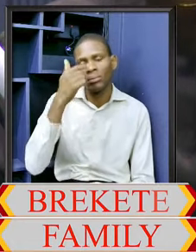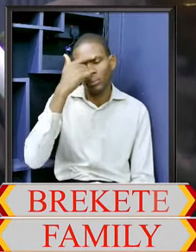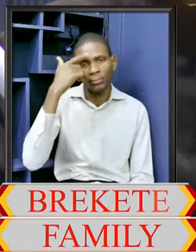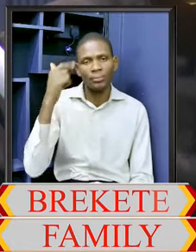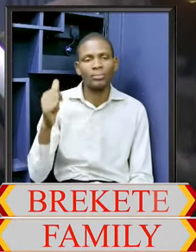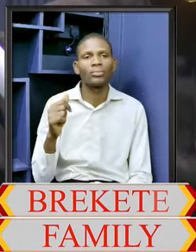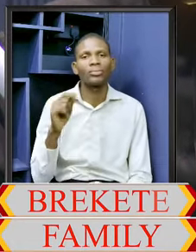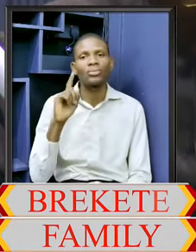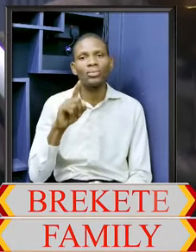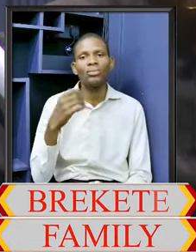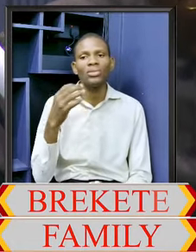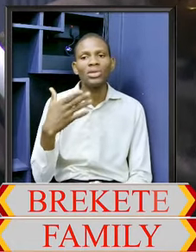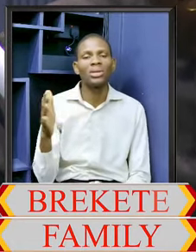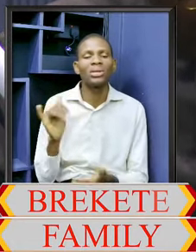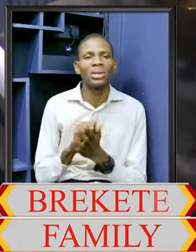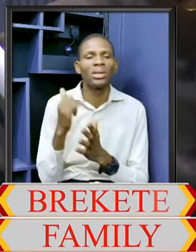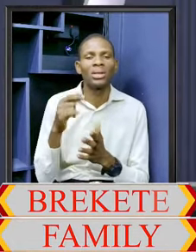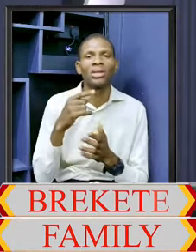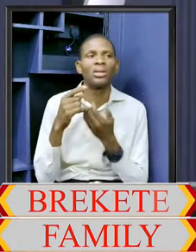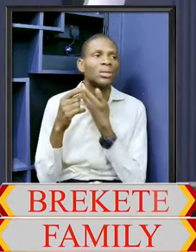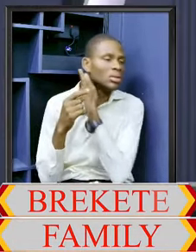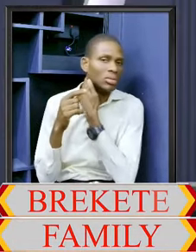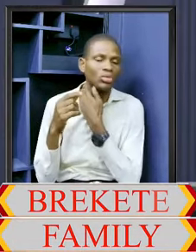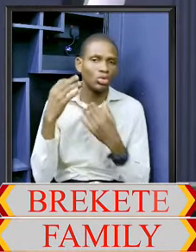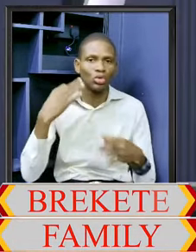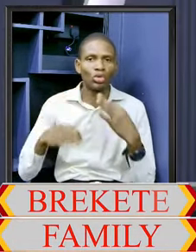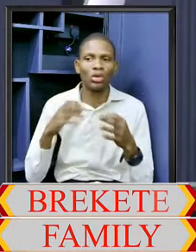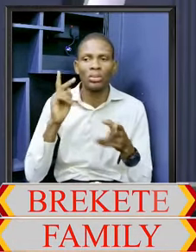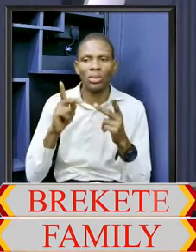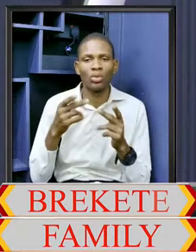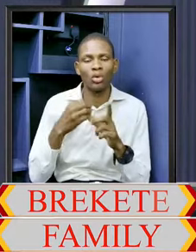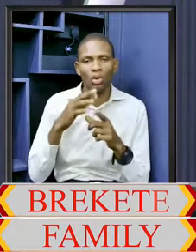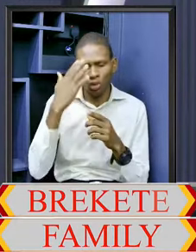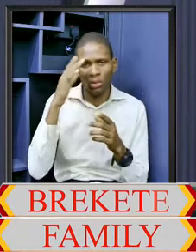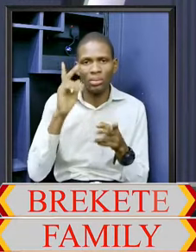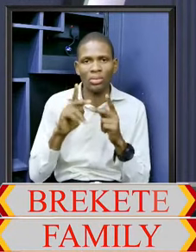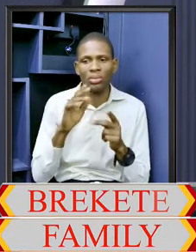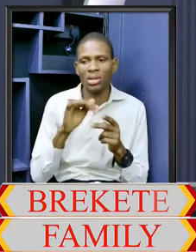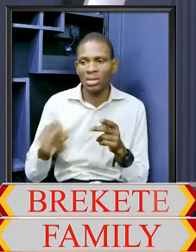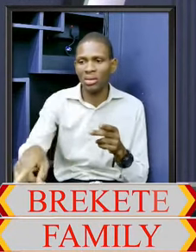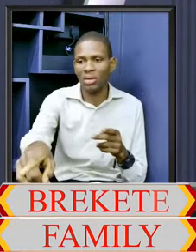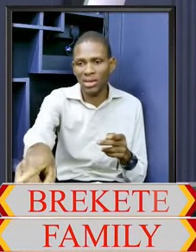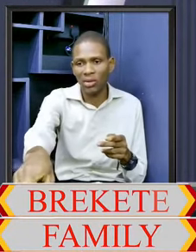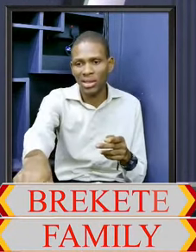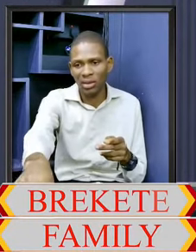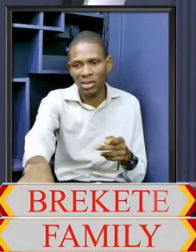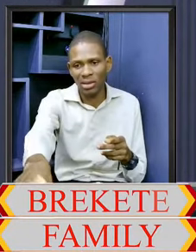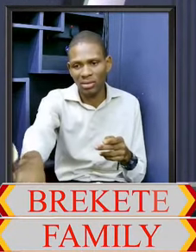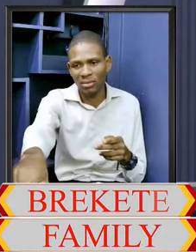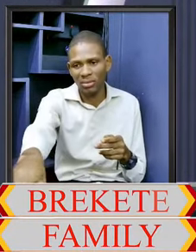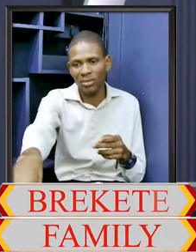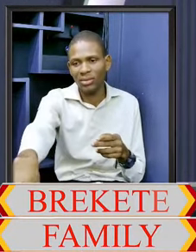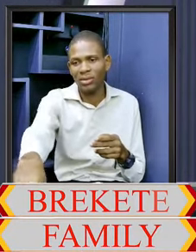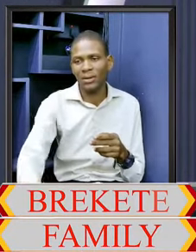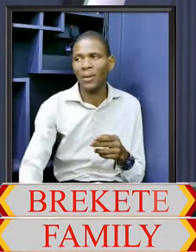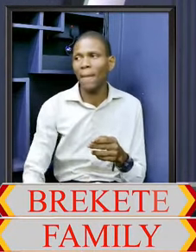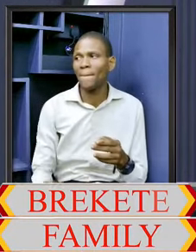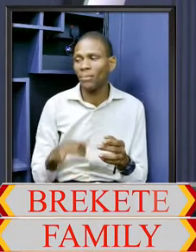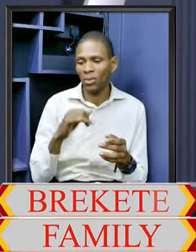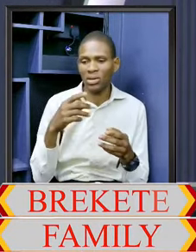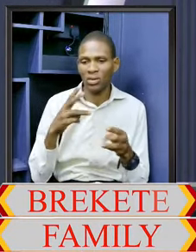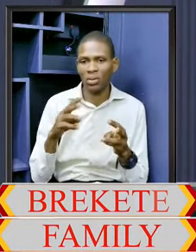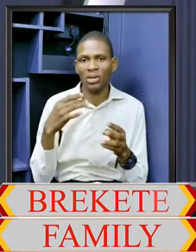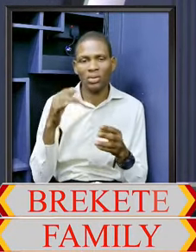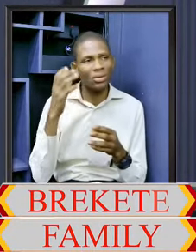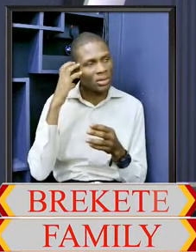Because one of the things where they take judge people or know people, now the way where they take follow with their